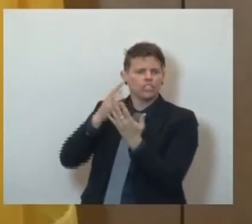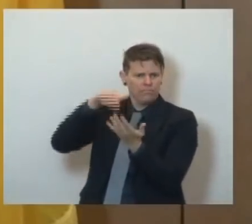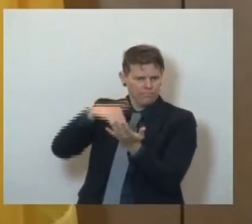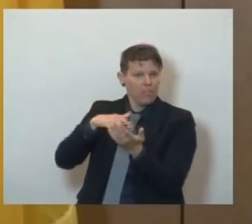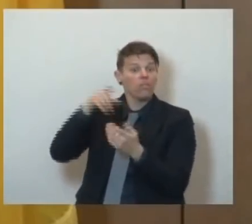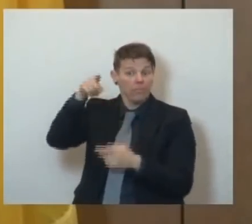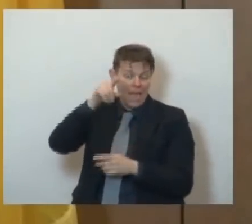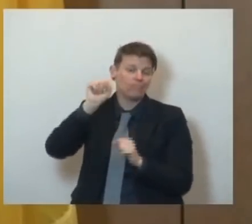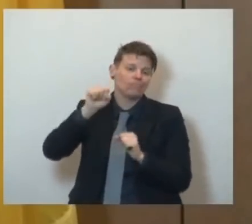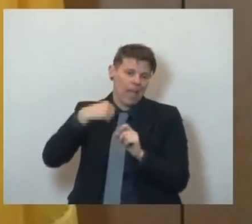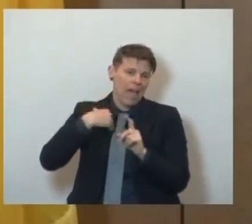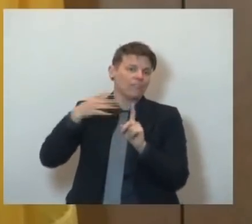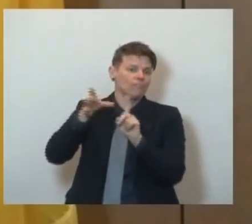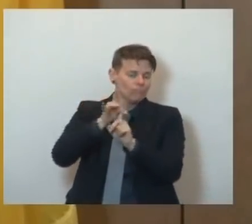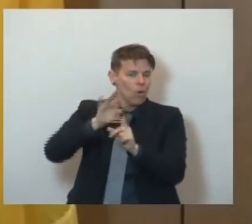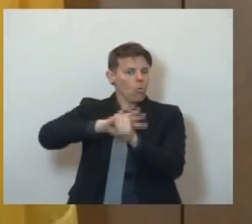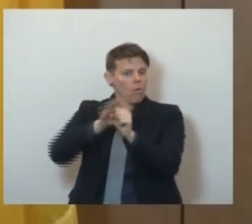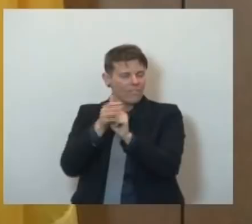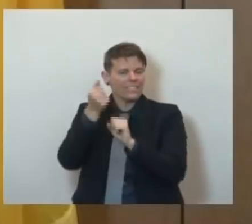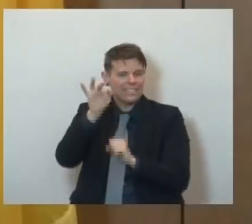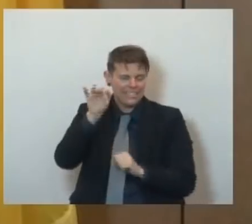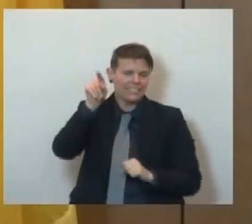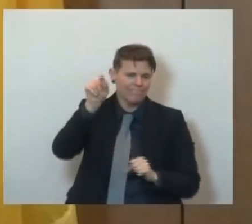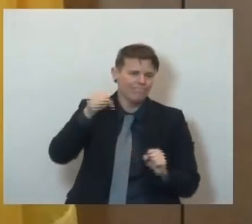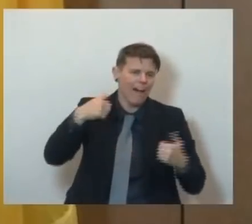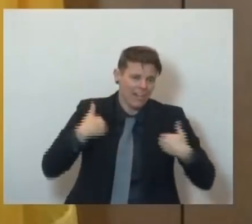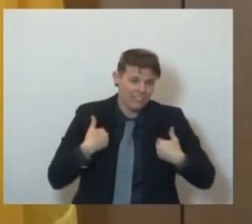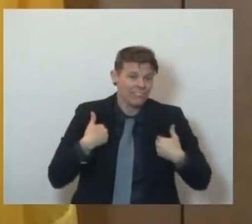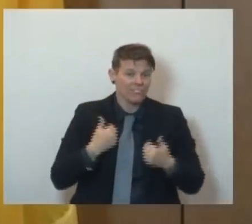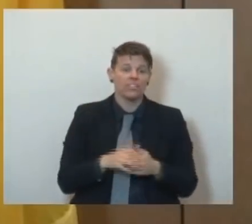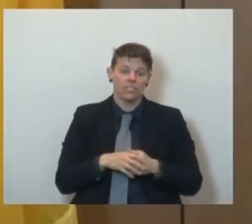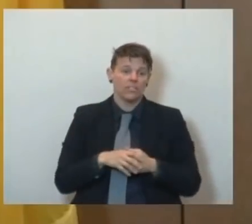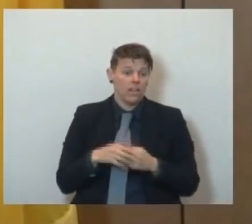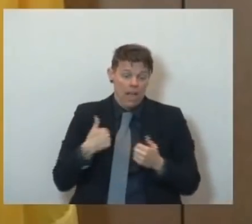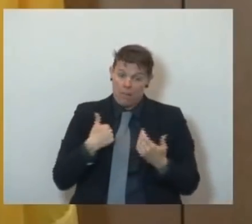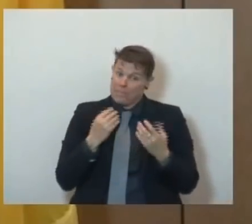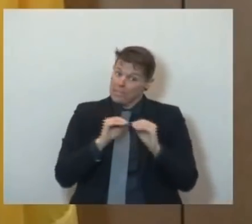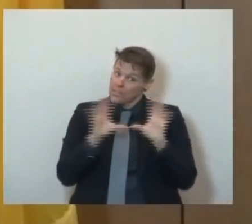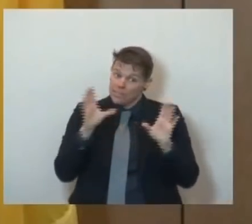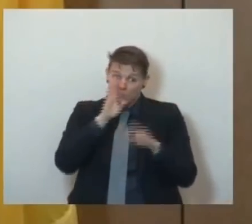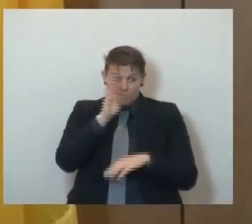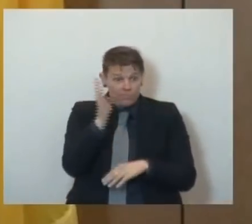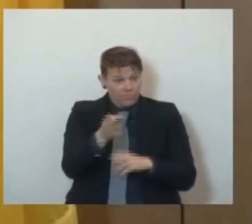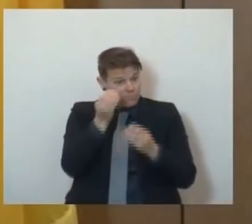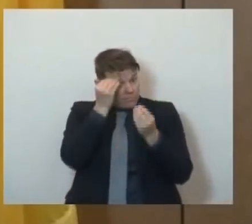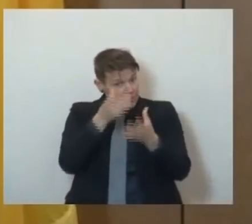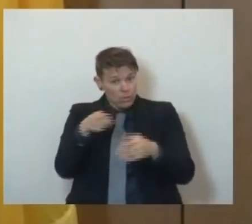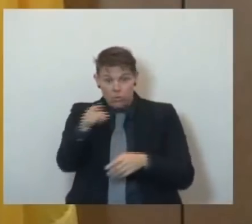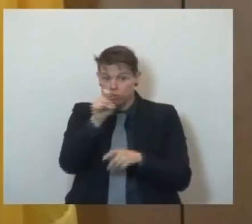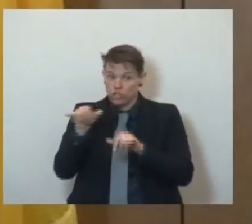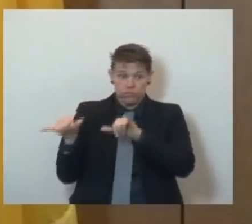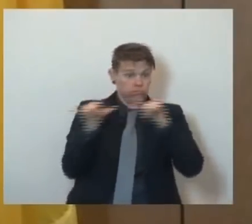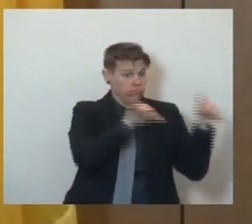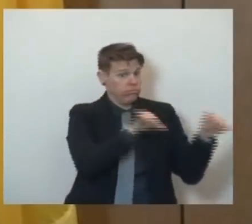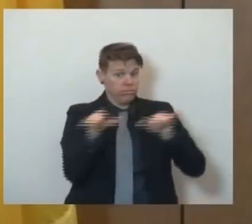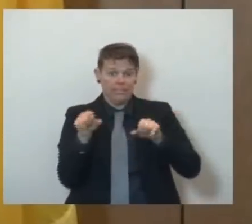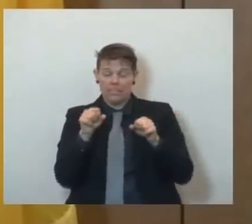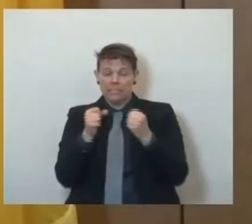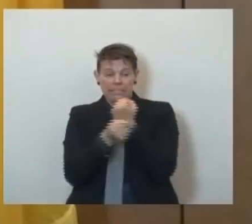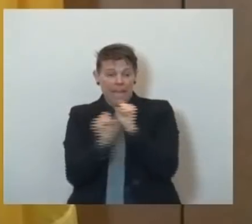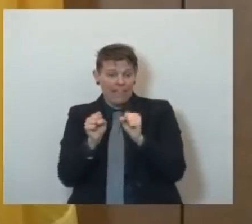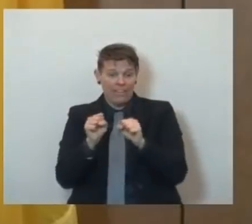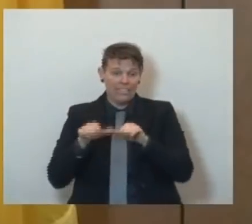COVID-19 cases. And, you know, I have certainly made it clear that they should be utilizing the same standards that the state is